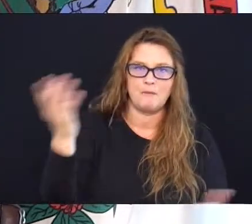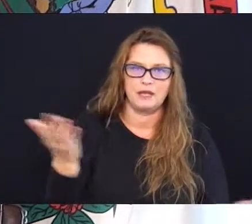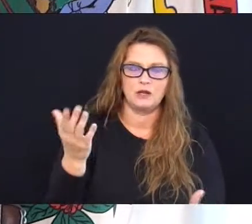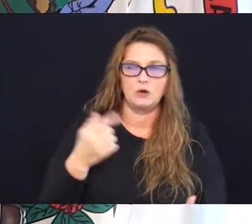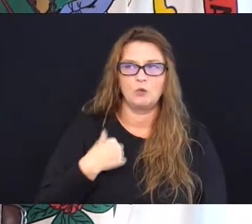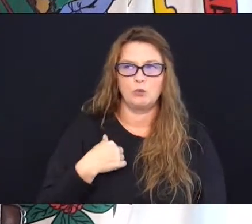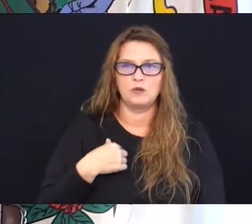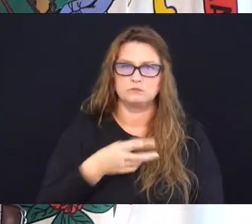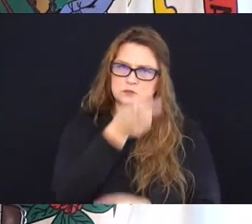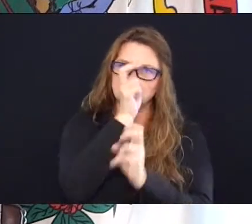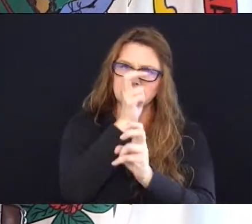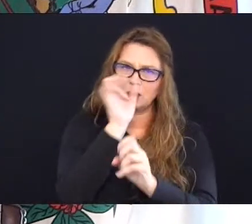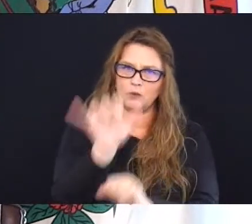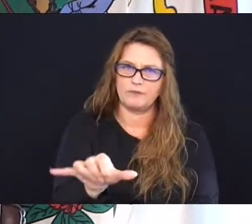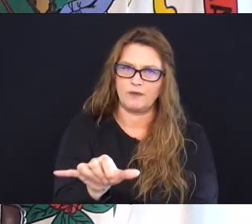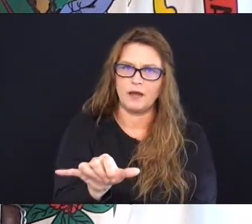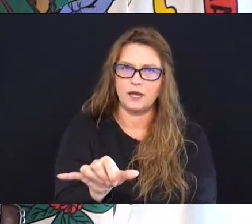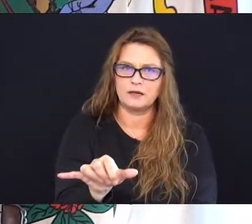everything,